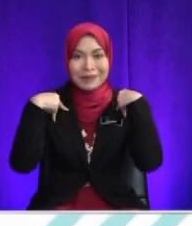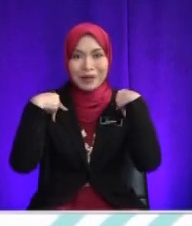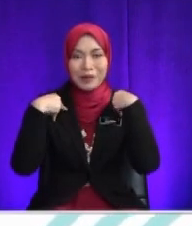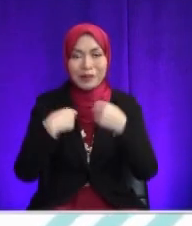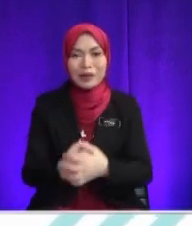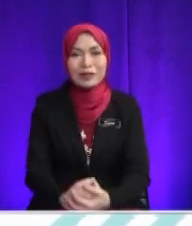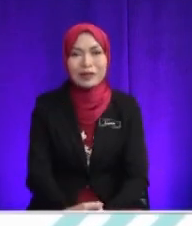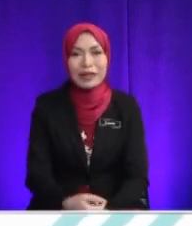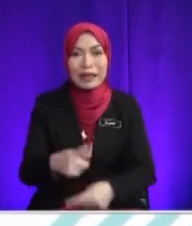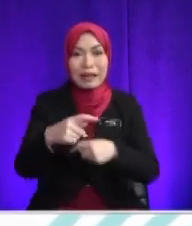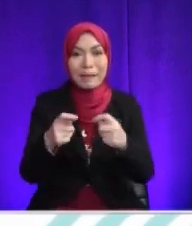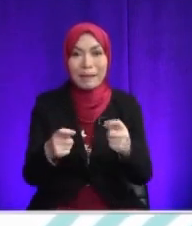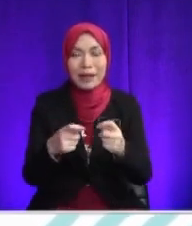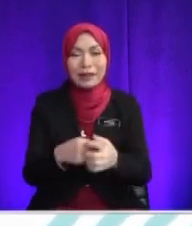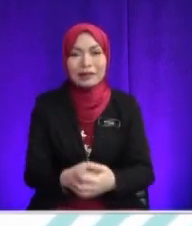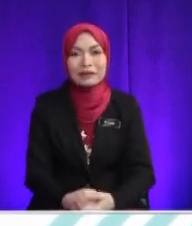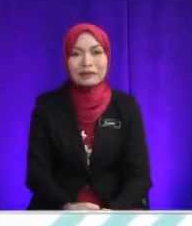Red or green?